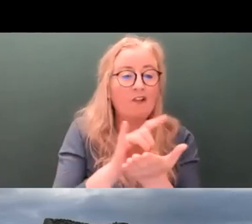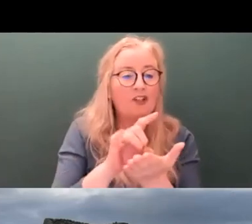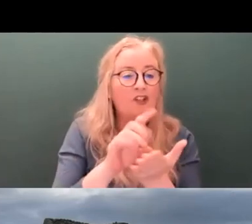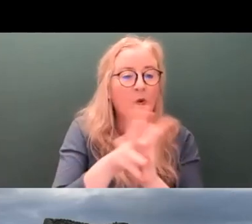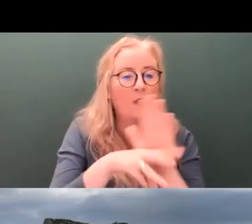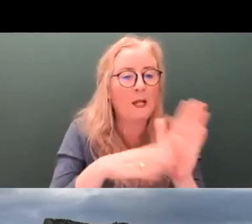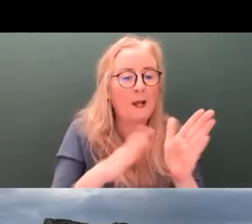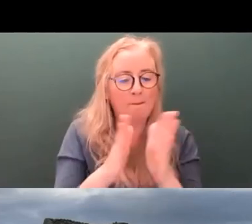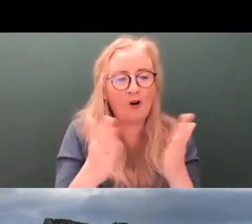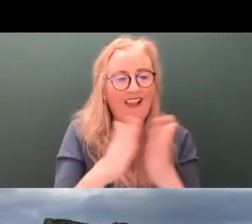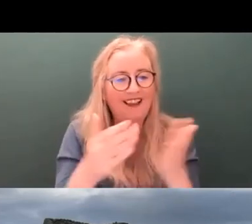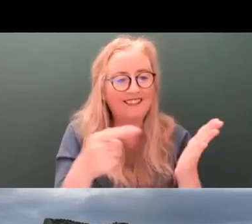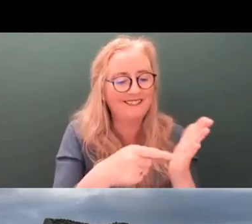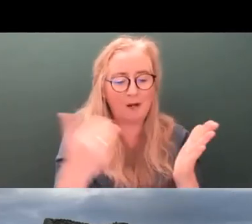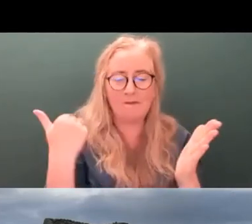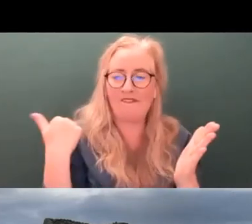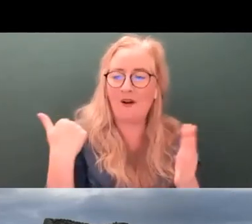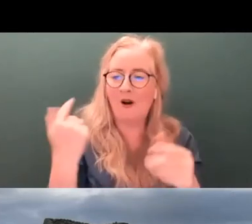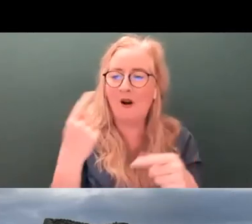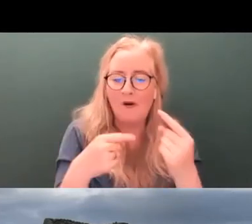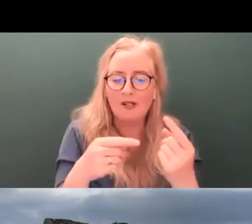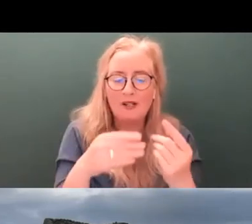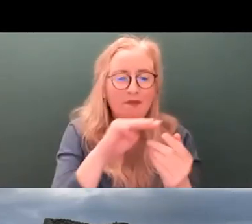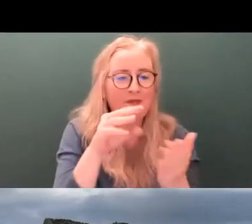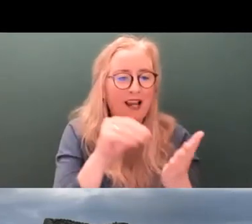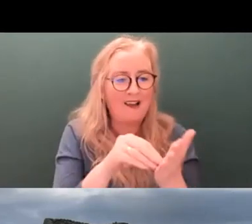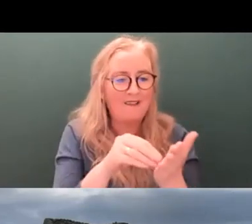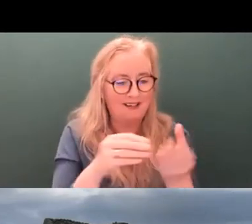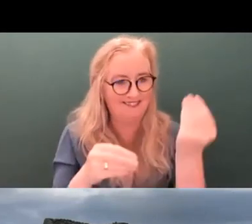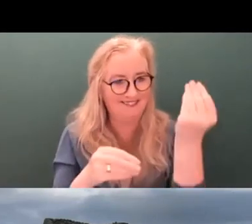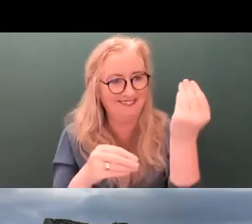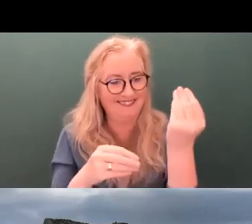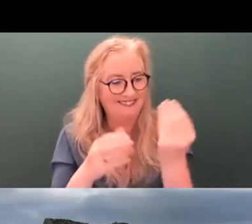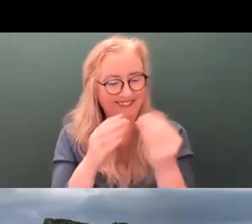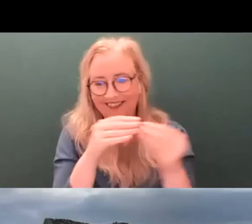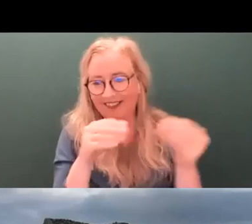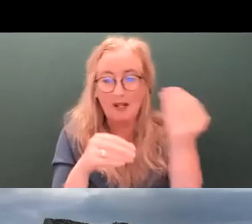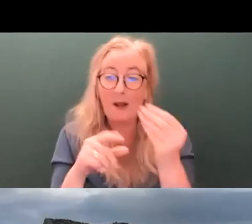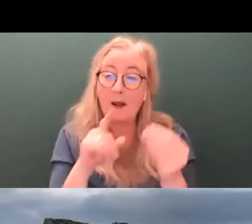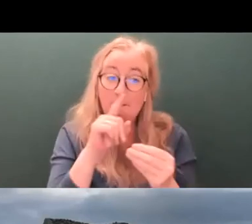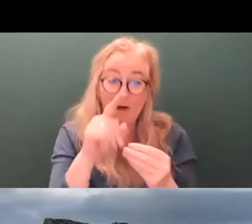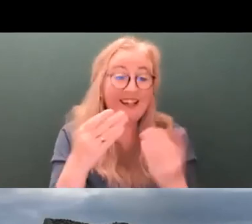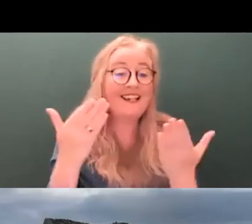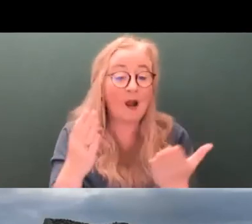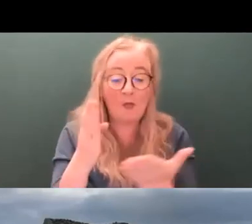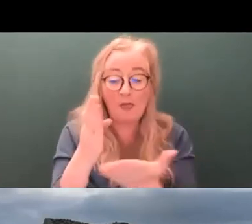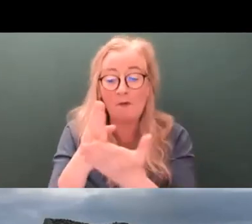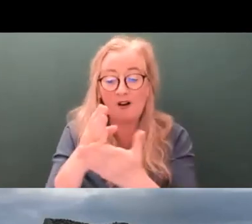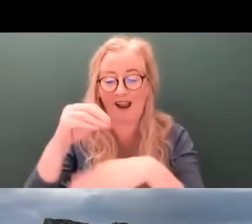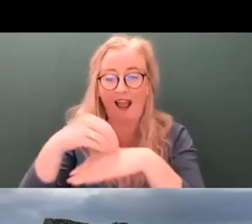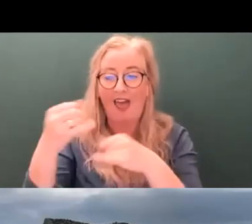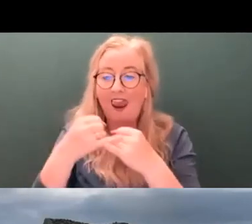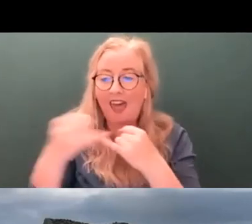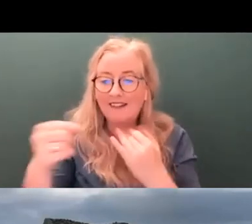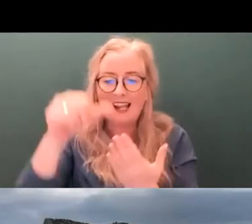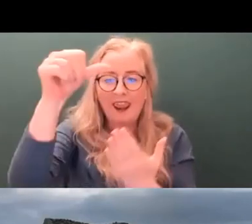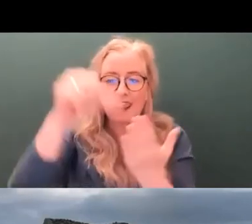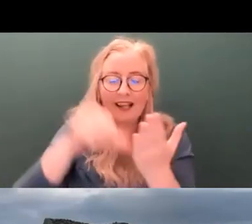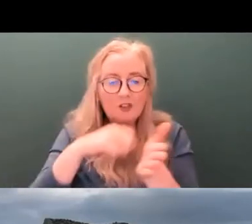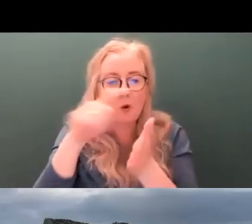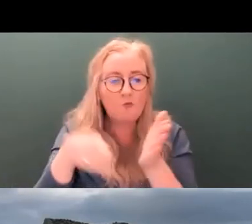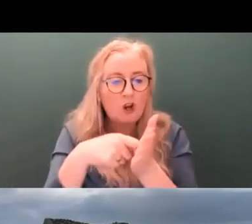great thing and people would always be walking around with it in their hand. But look, it's online. The list of projects will be